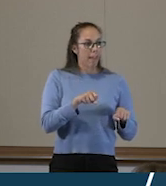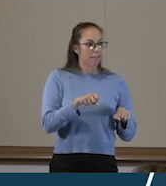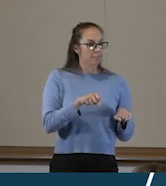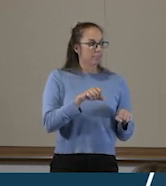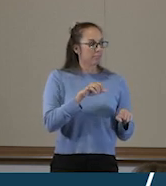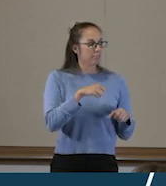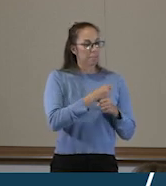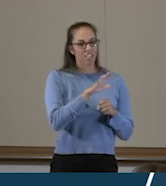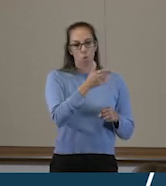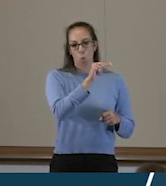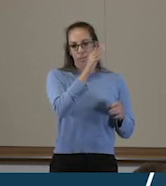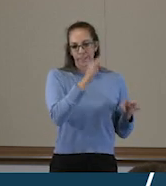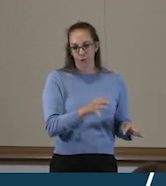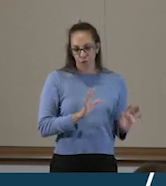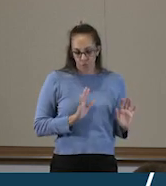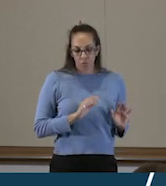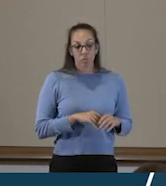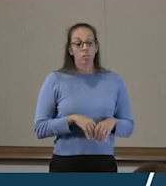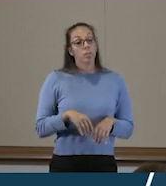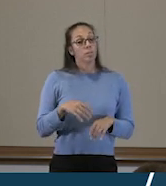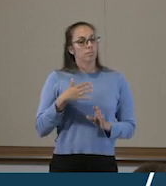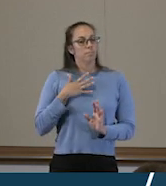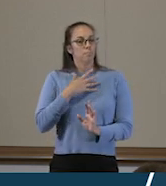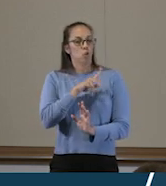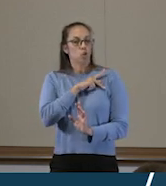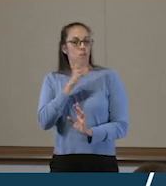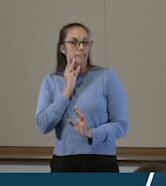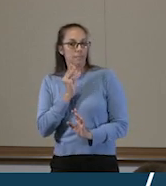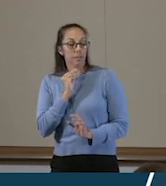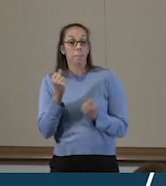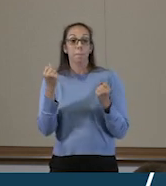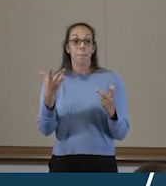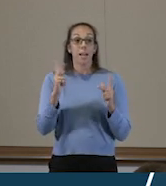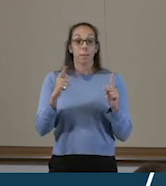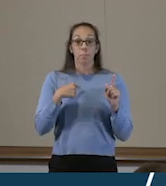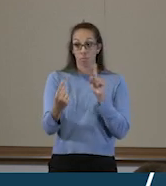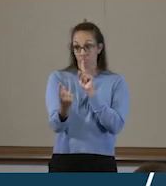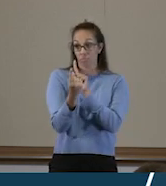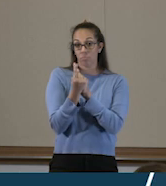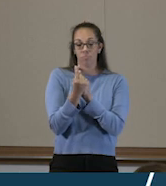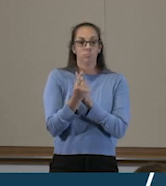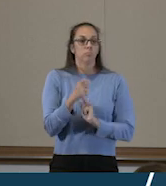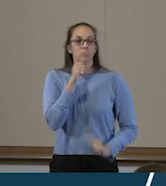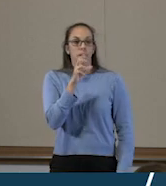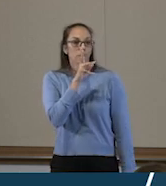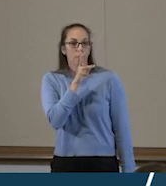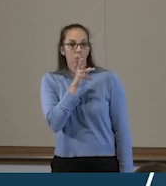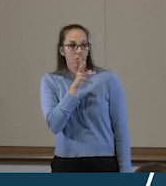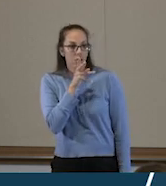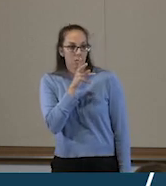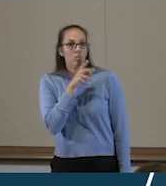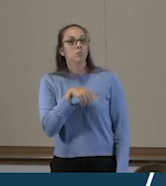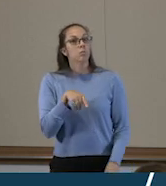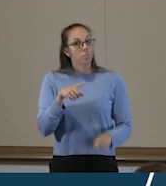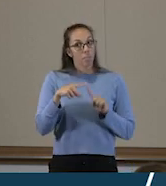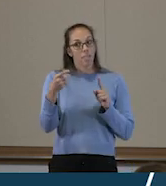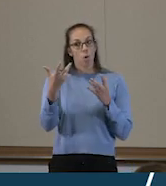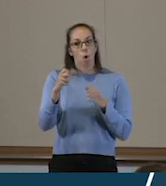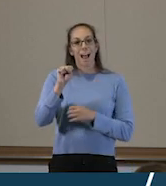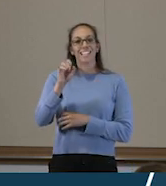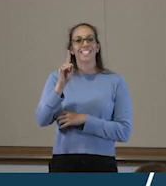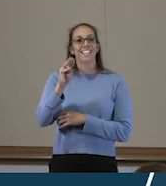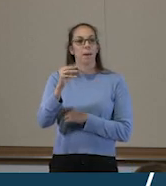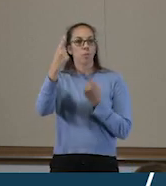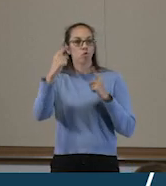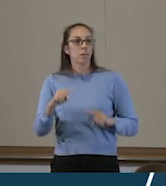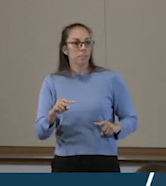personal experience with this because I work with many nonverbal individuals who draw up SDM agreements. And I